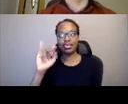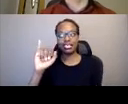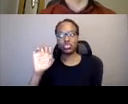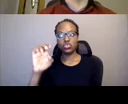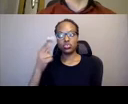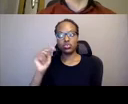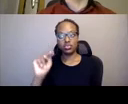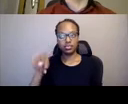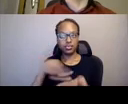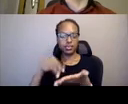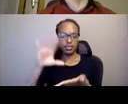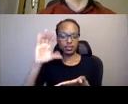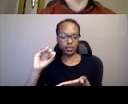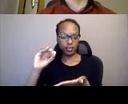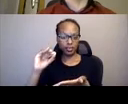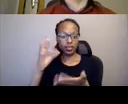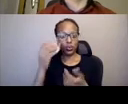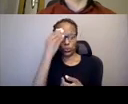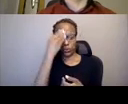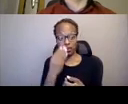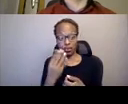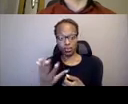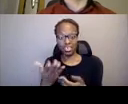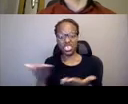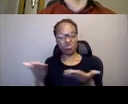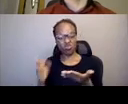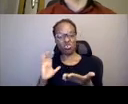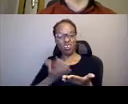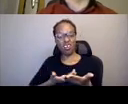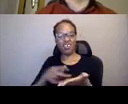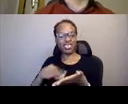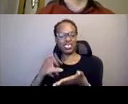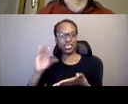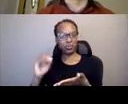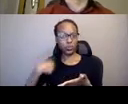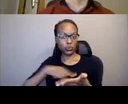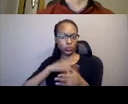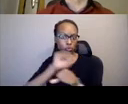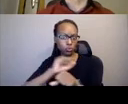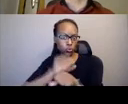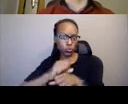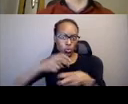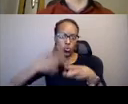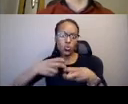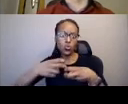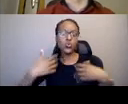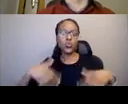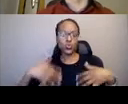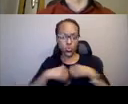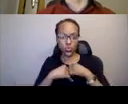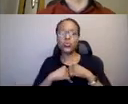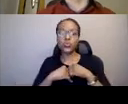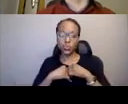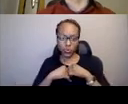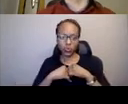that today at the 90 Chan Dance Company, we are working very hard We just finished a